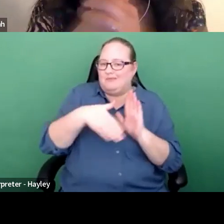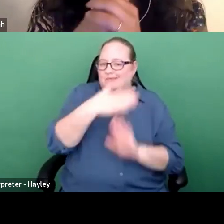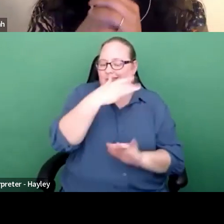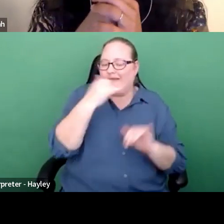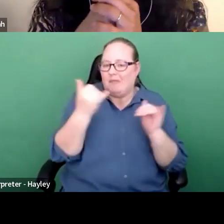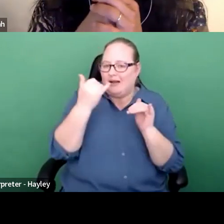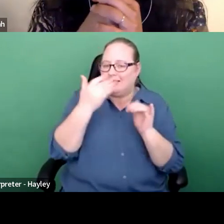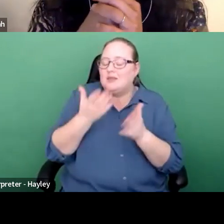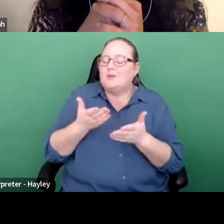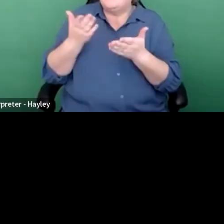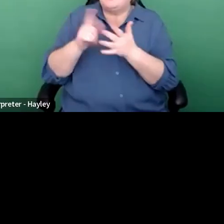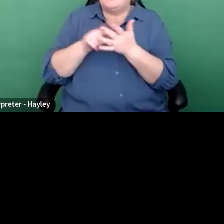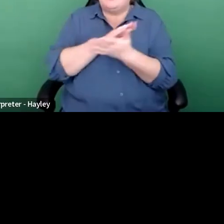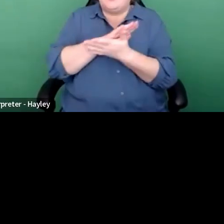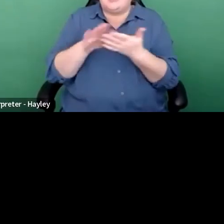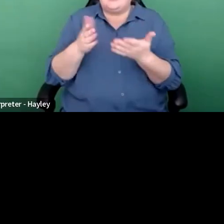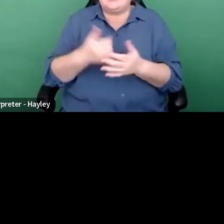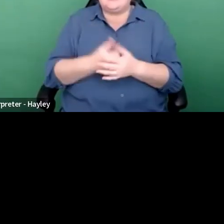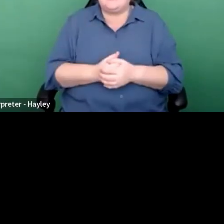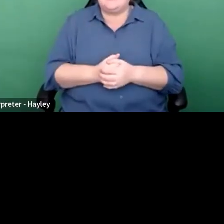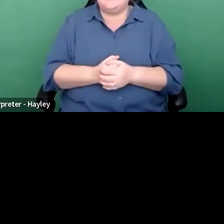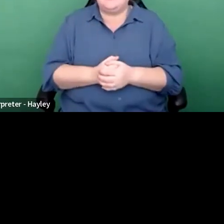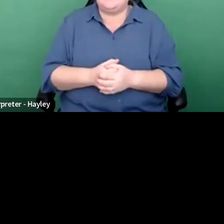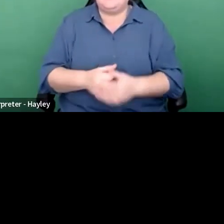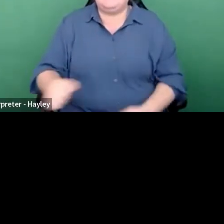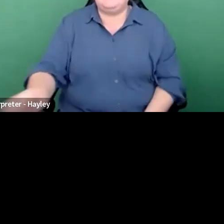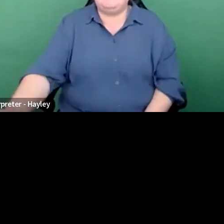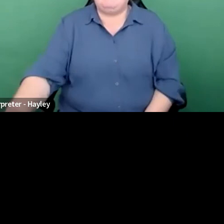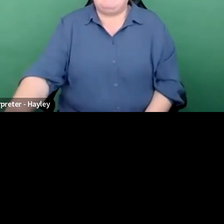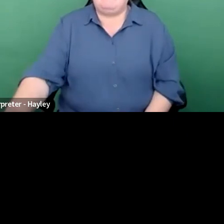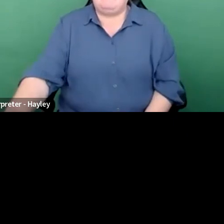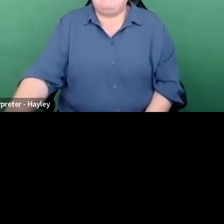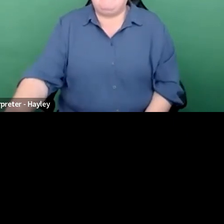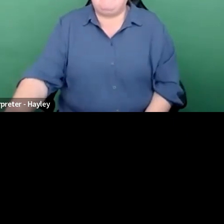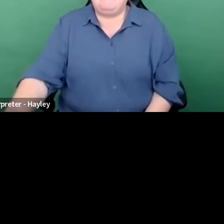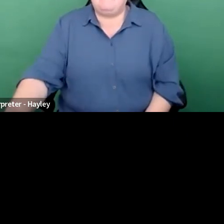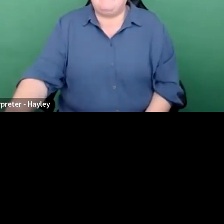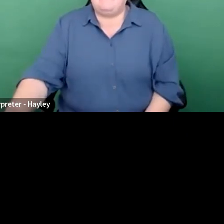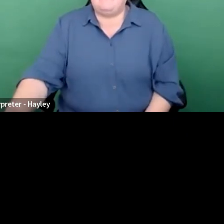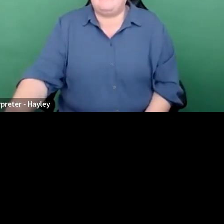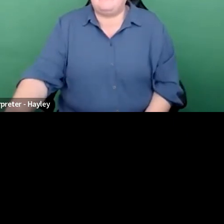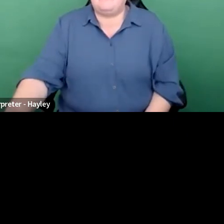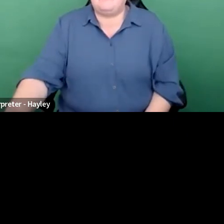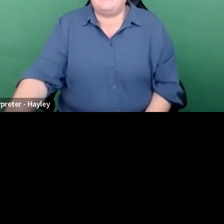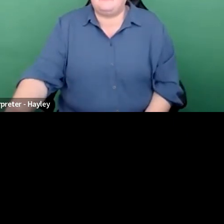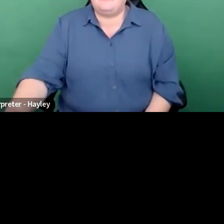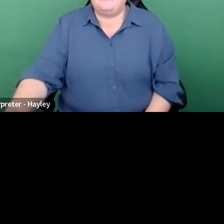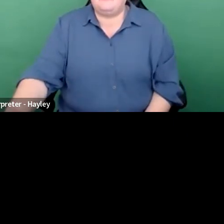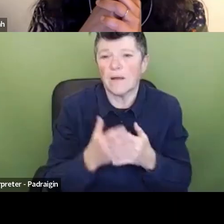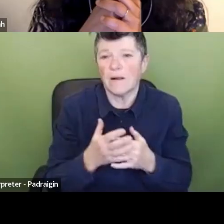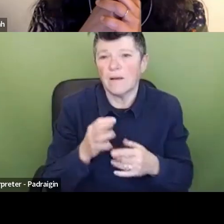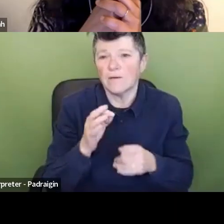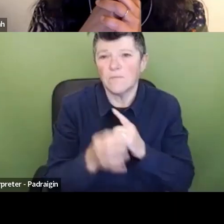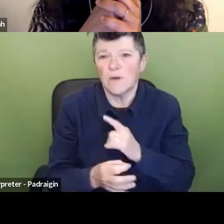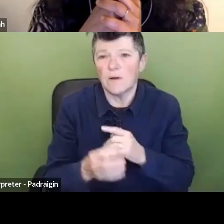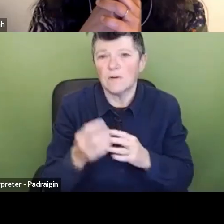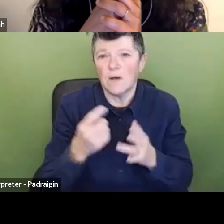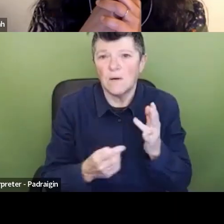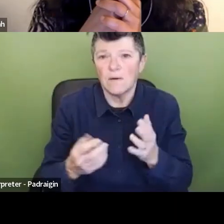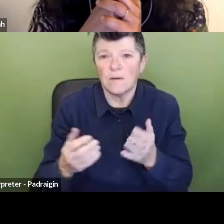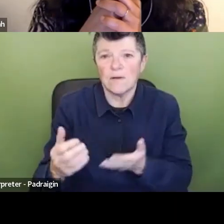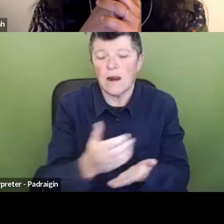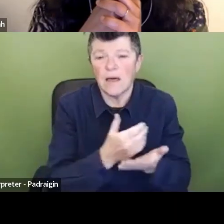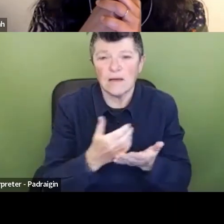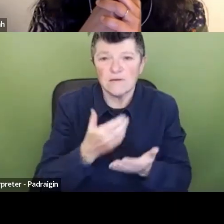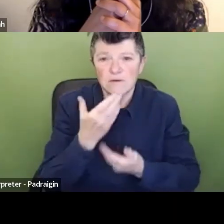yeah, over to you. Perhaps just a last point on not only collecting these stories